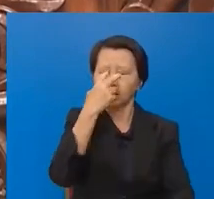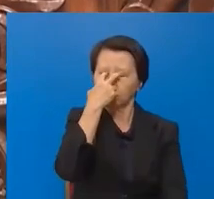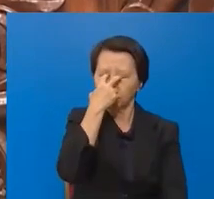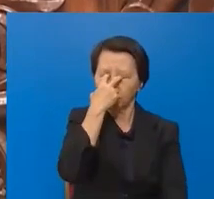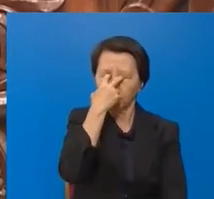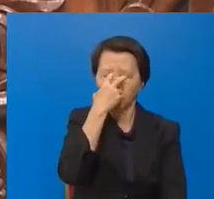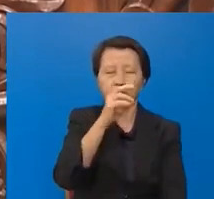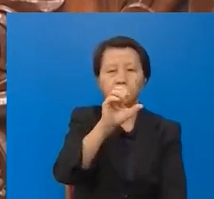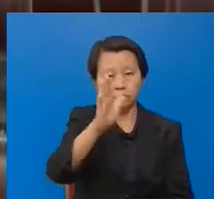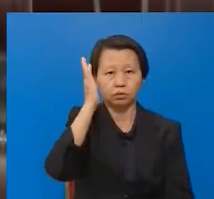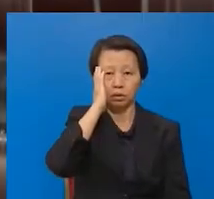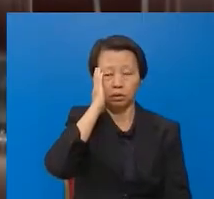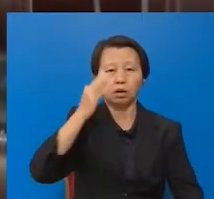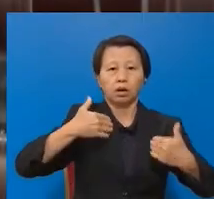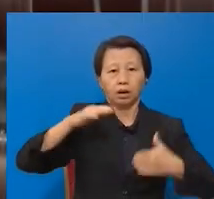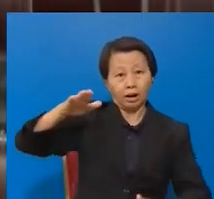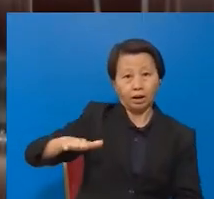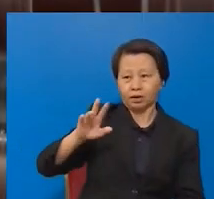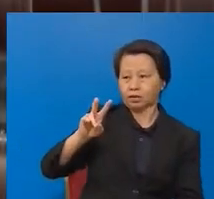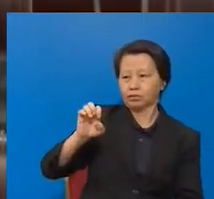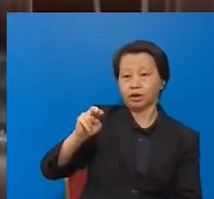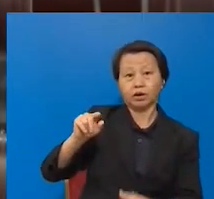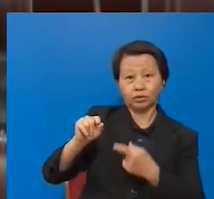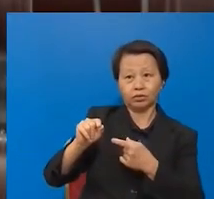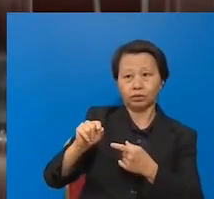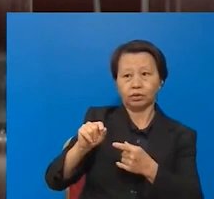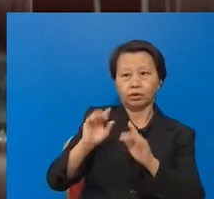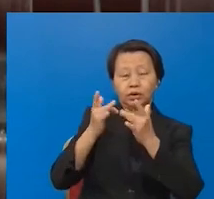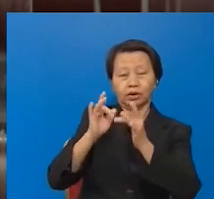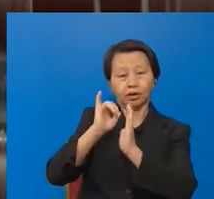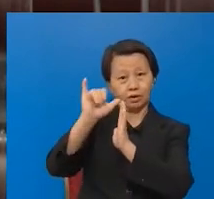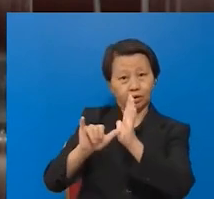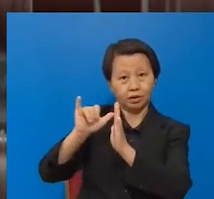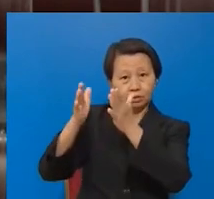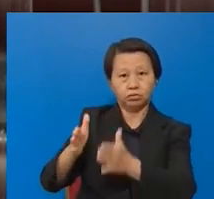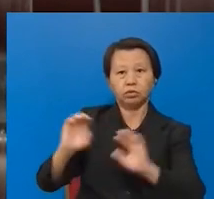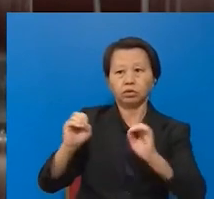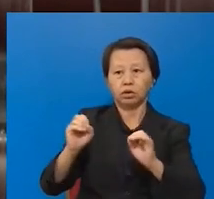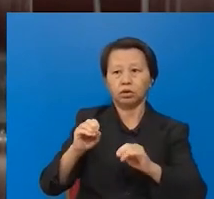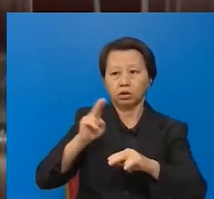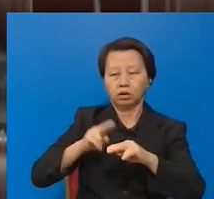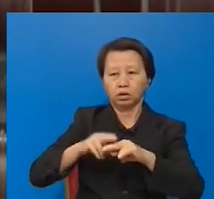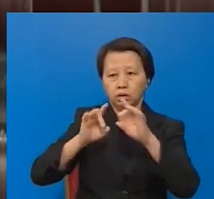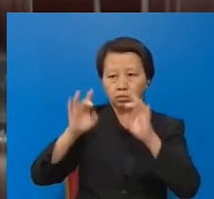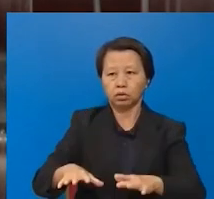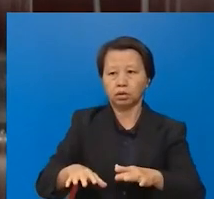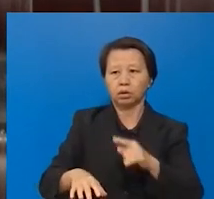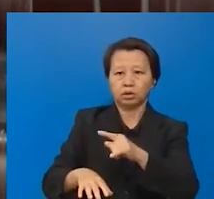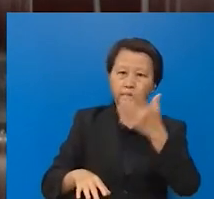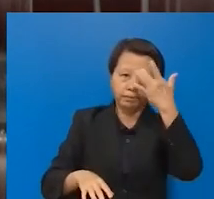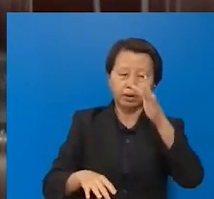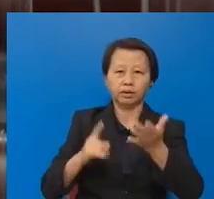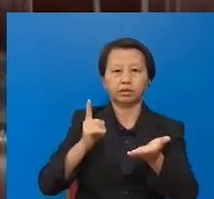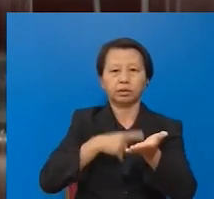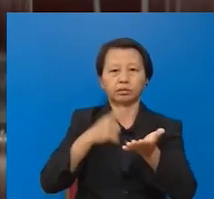on Tree. Adik yang tersebut, yang tadi ni YouTuber, tidak ada exam. Kita dah check lah. Mana ini dia pandai.